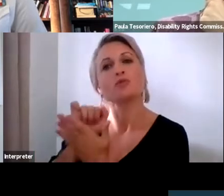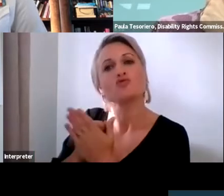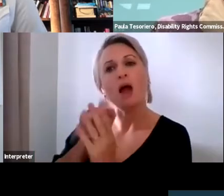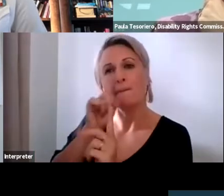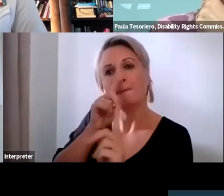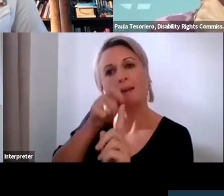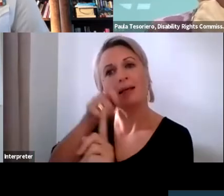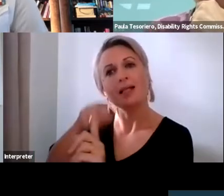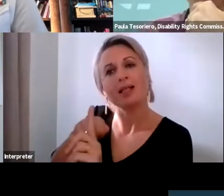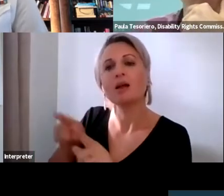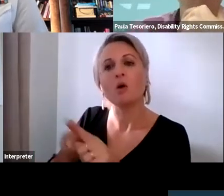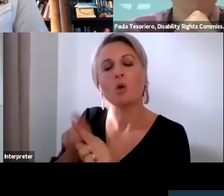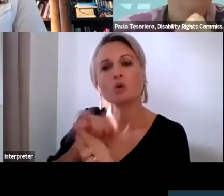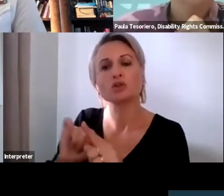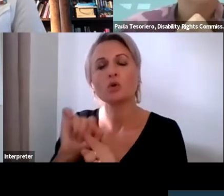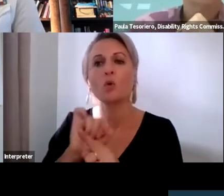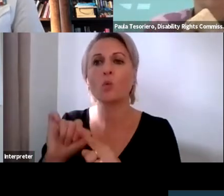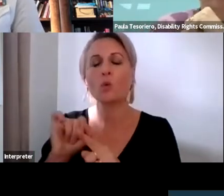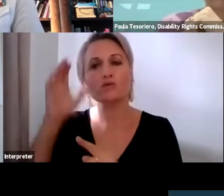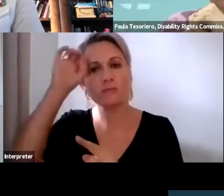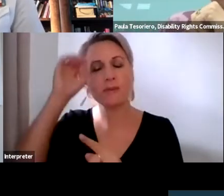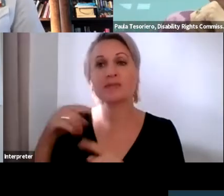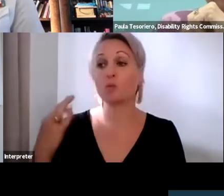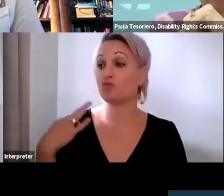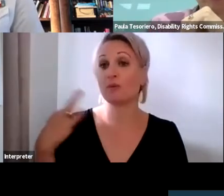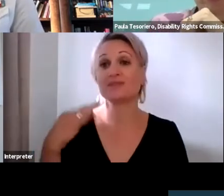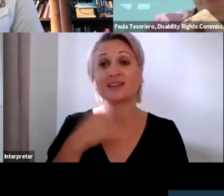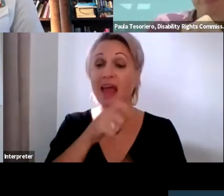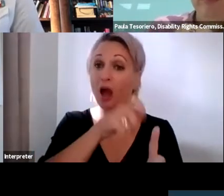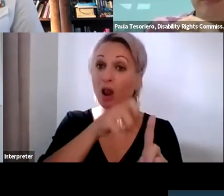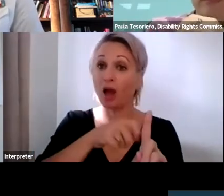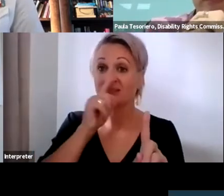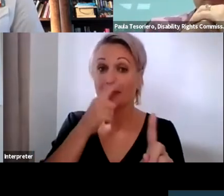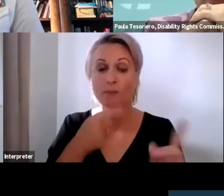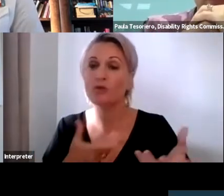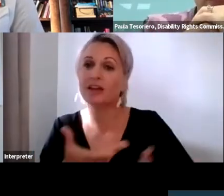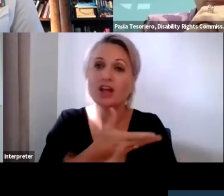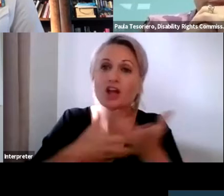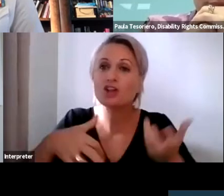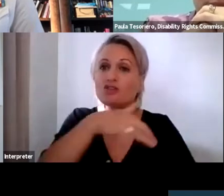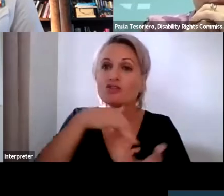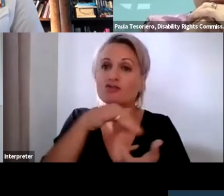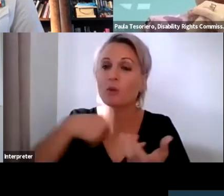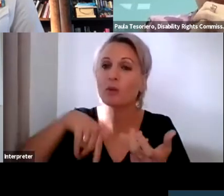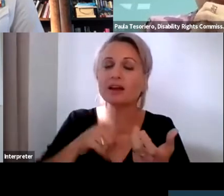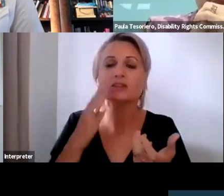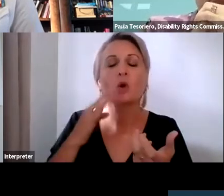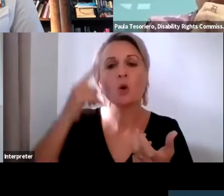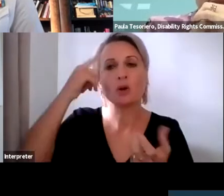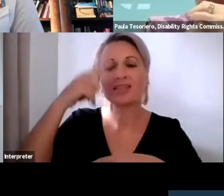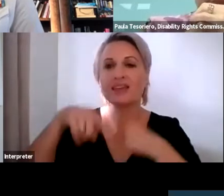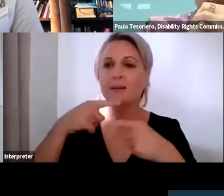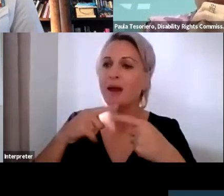of, our clients and the people that we interact with us. So when I sort of think about, creating a D&I